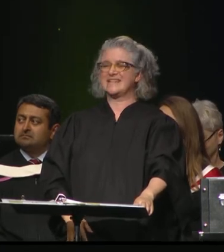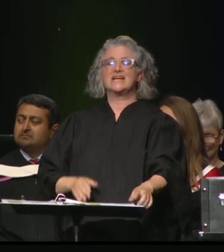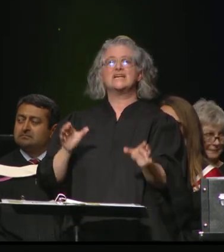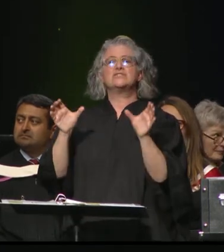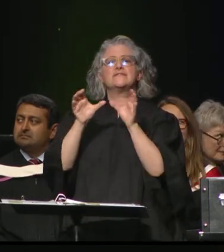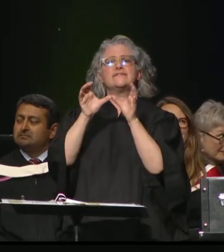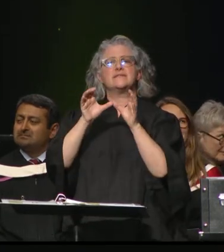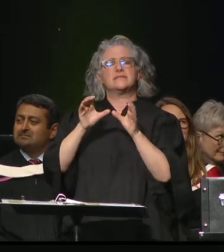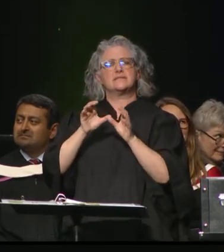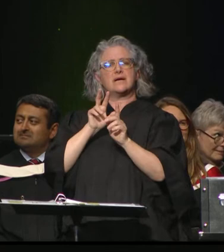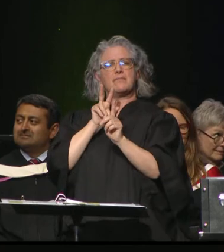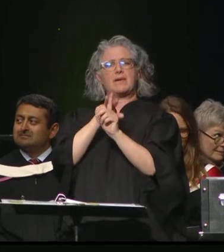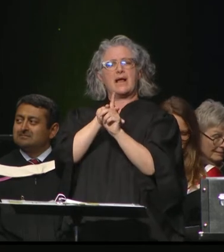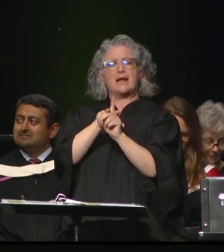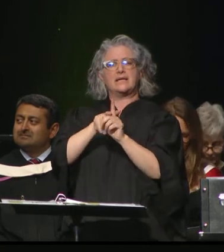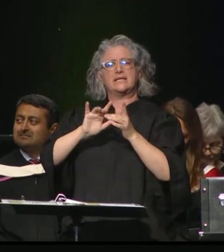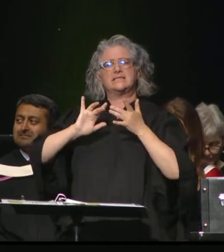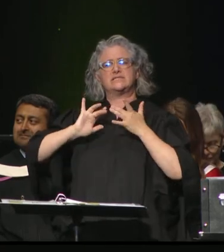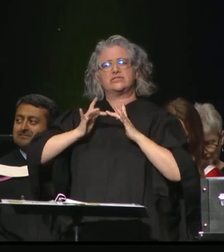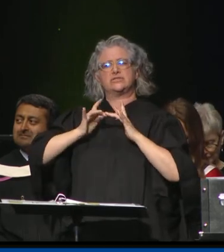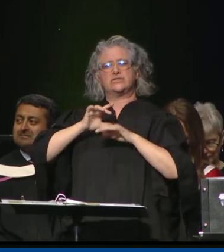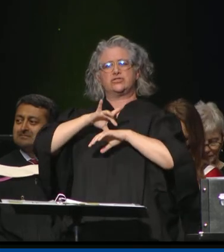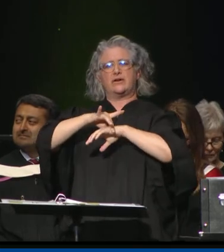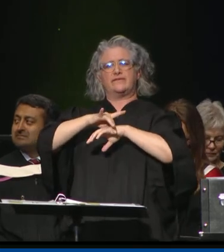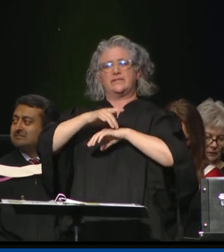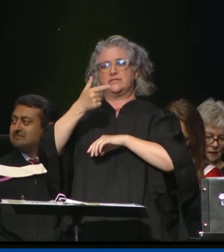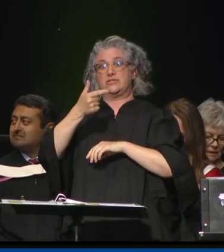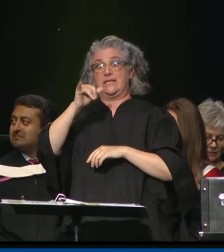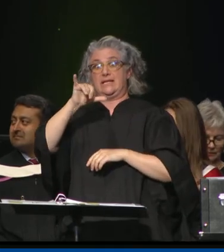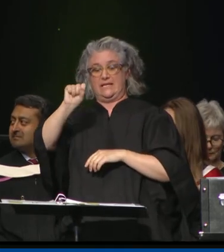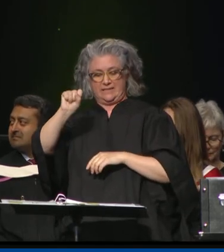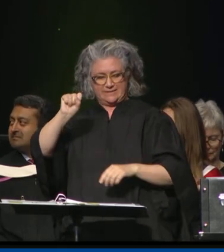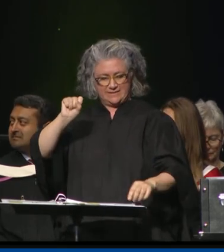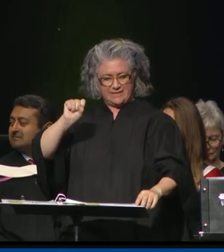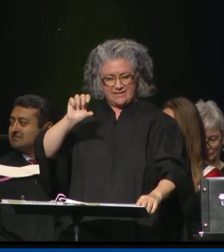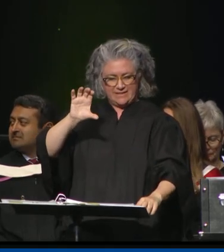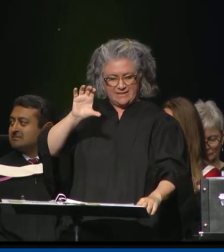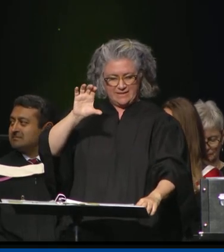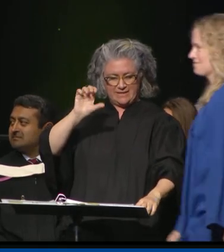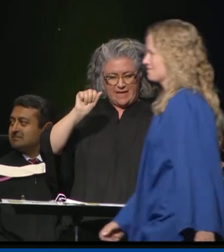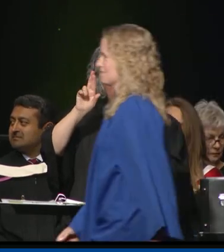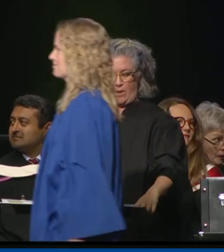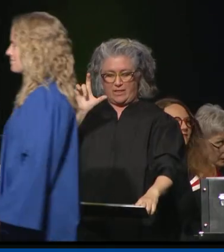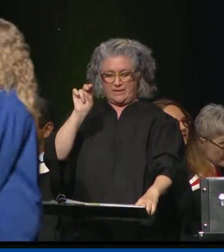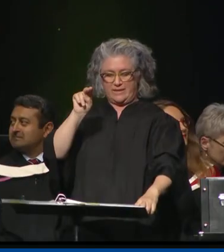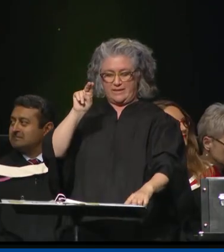Certificate, Applied Digital Geography and GIS, Carolyn Nettleton.